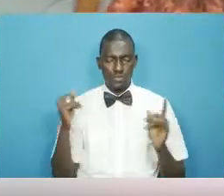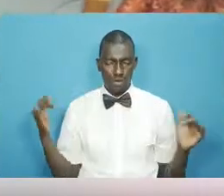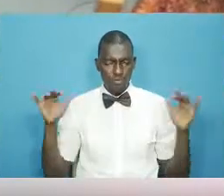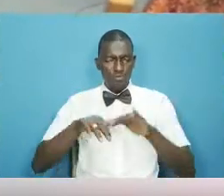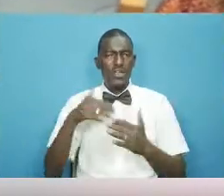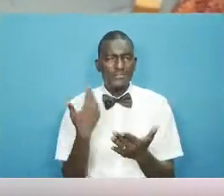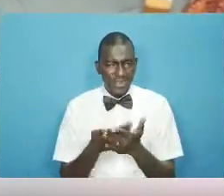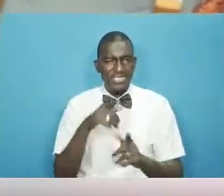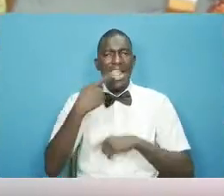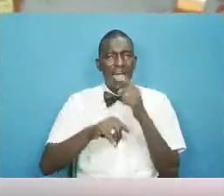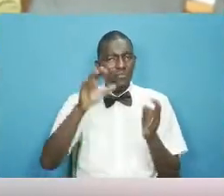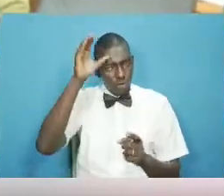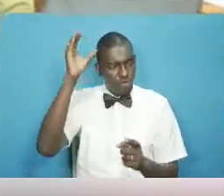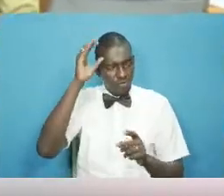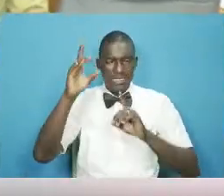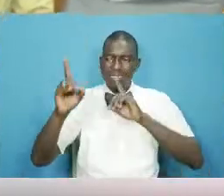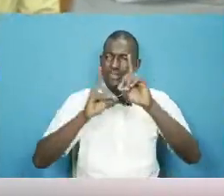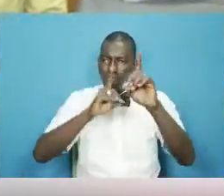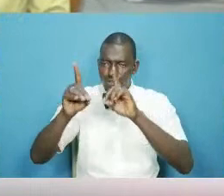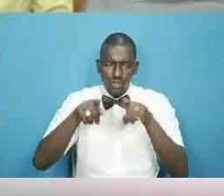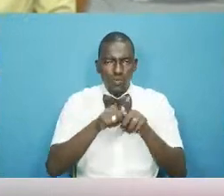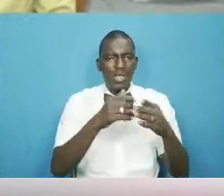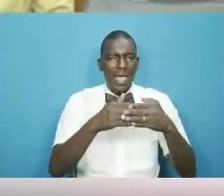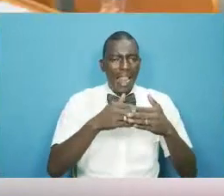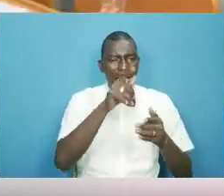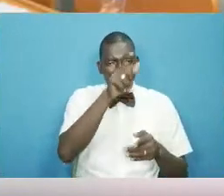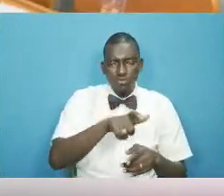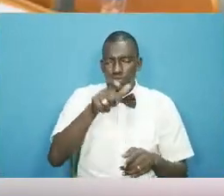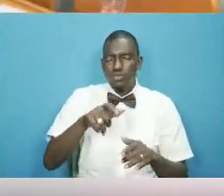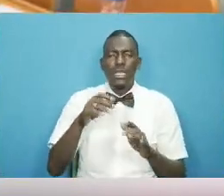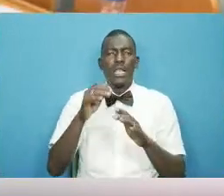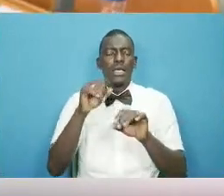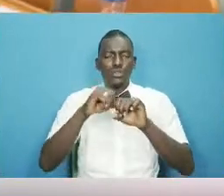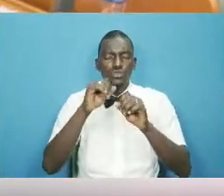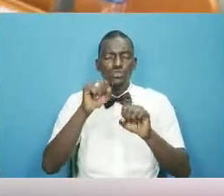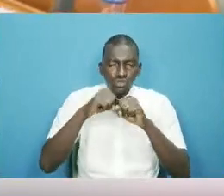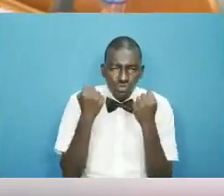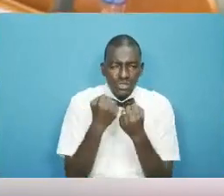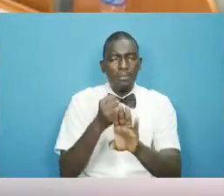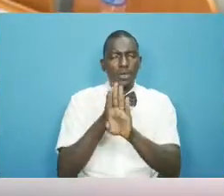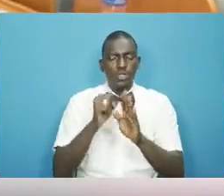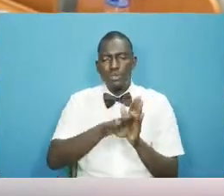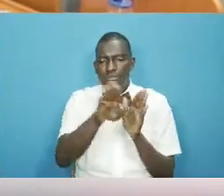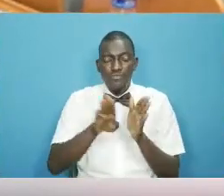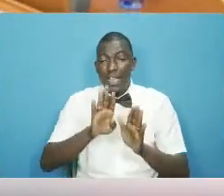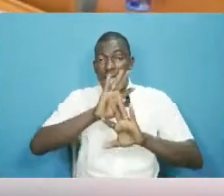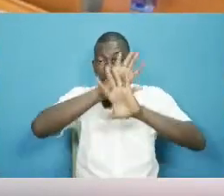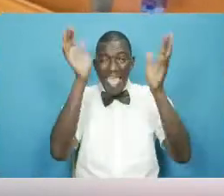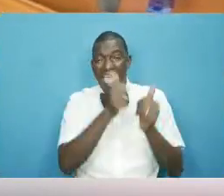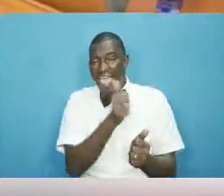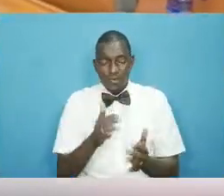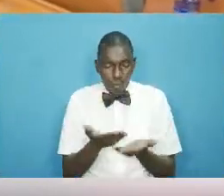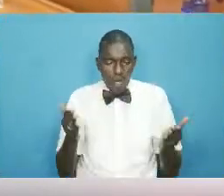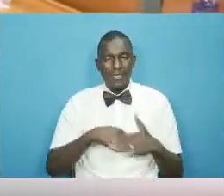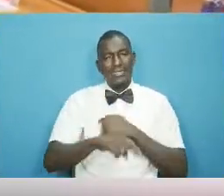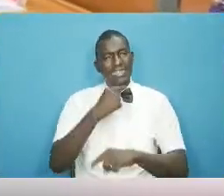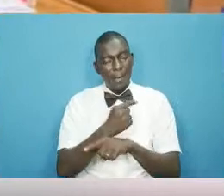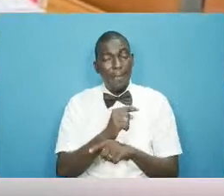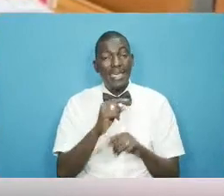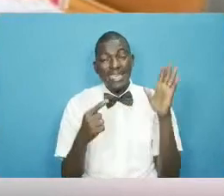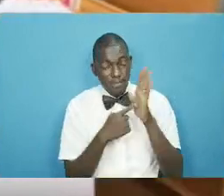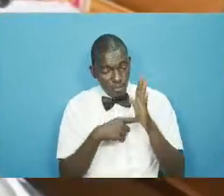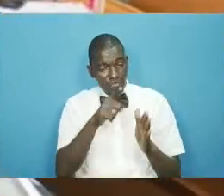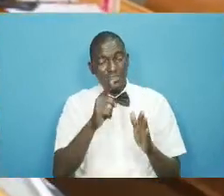ended after consultative discussions with actors in the Gambia's social protection field from every part of the country. The significance of this